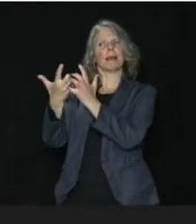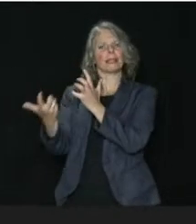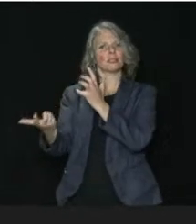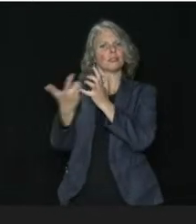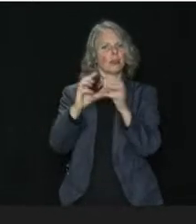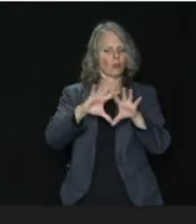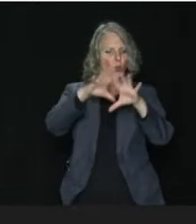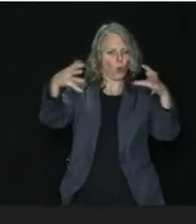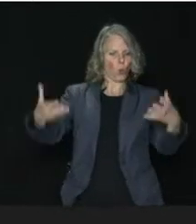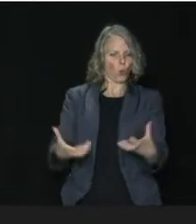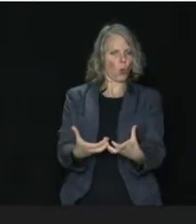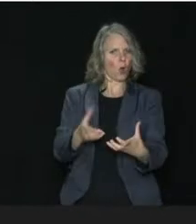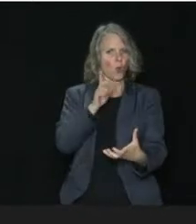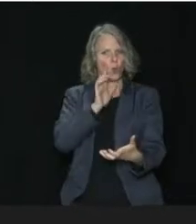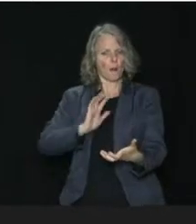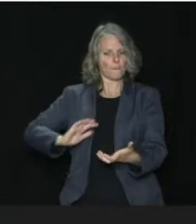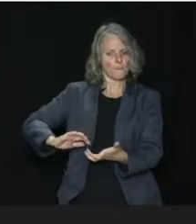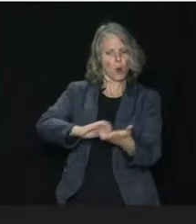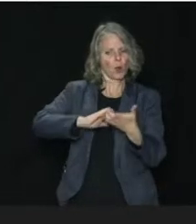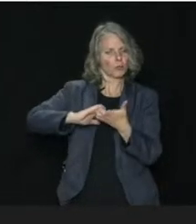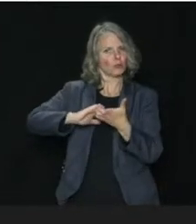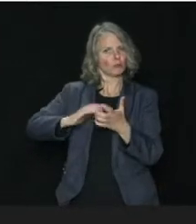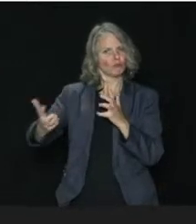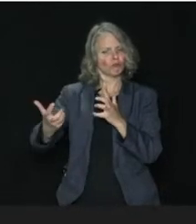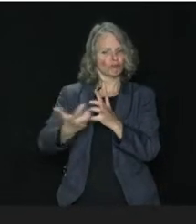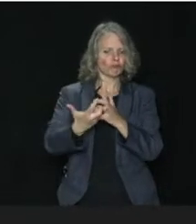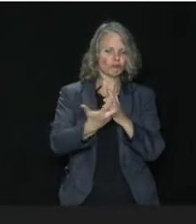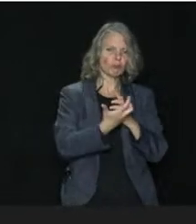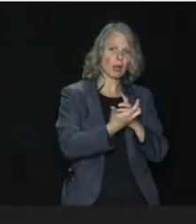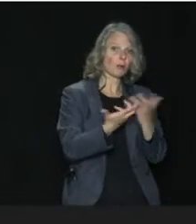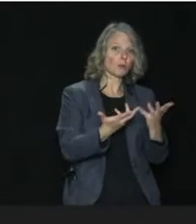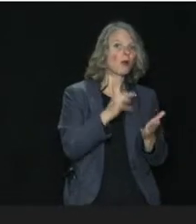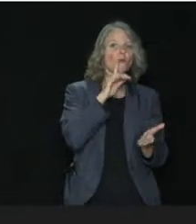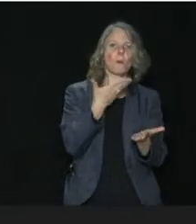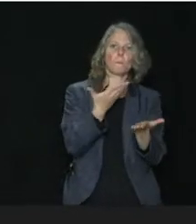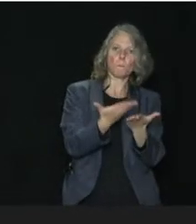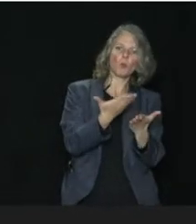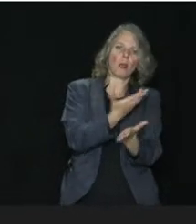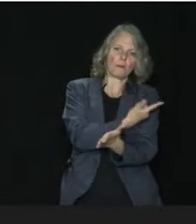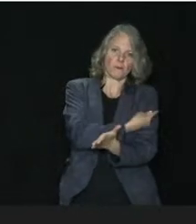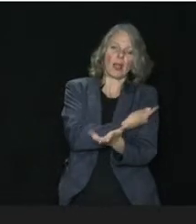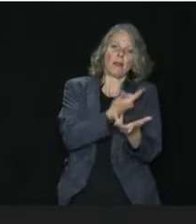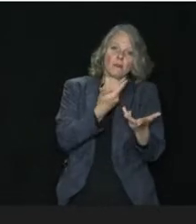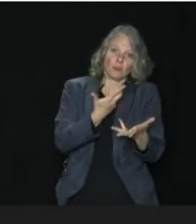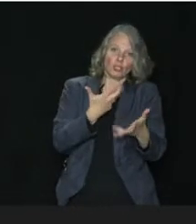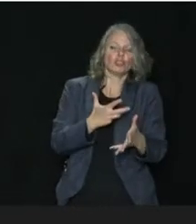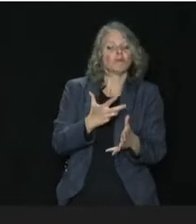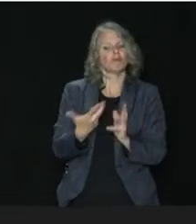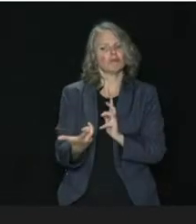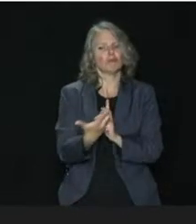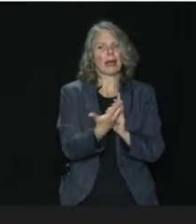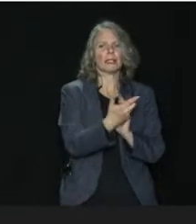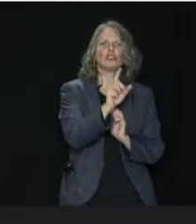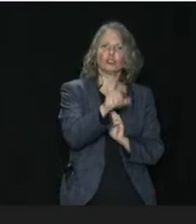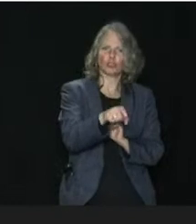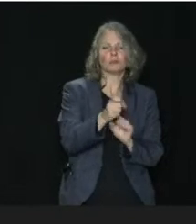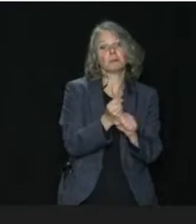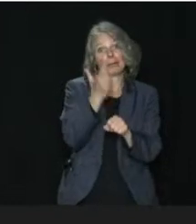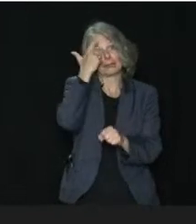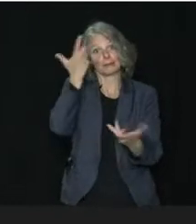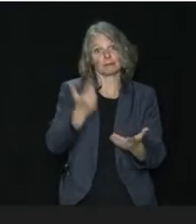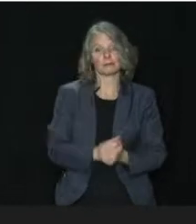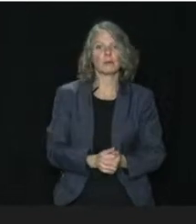world on some sort of proof of vaccination or vaccine certification. We are now working